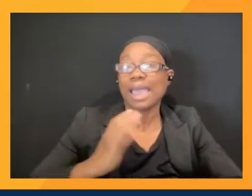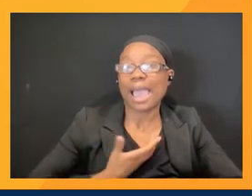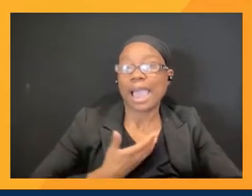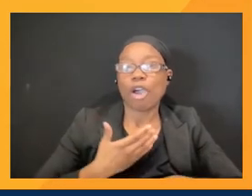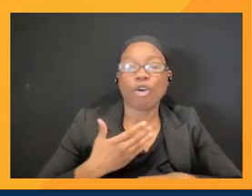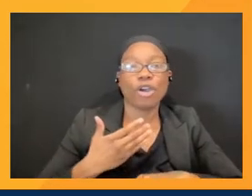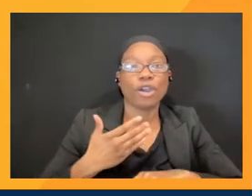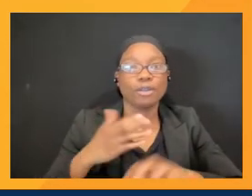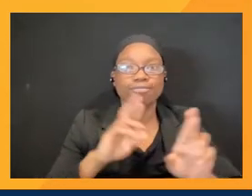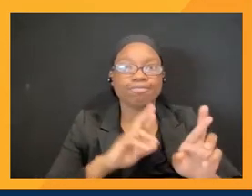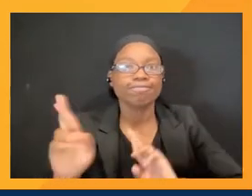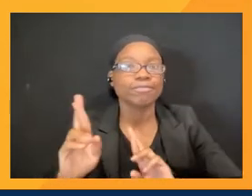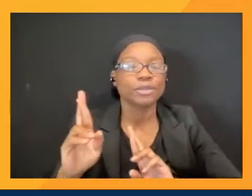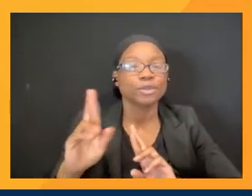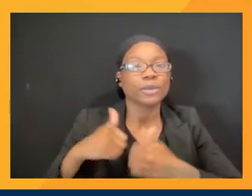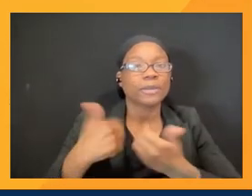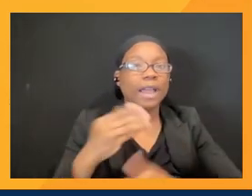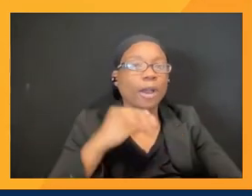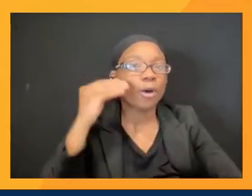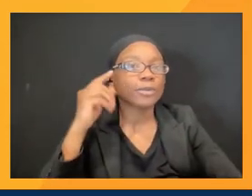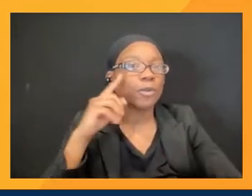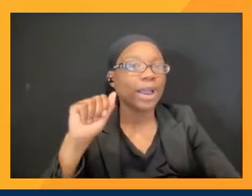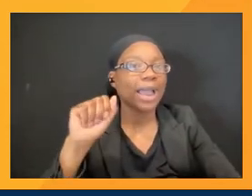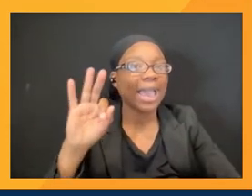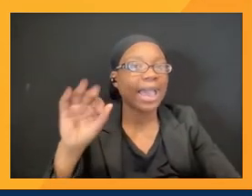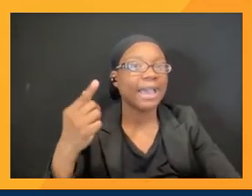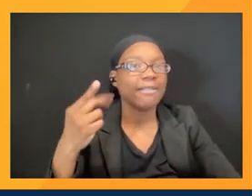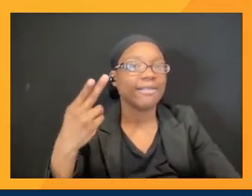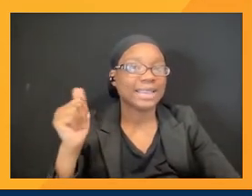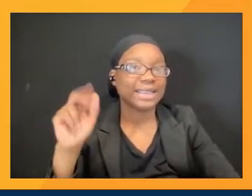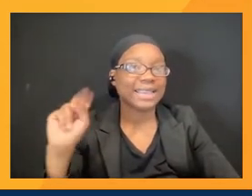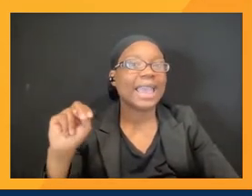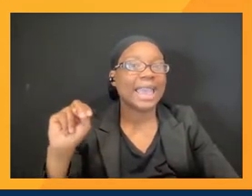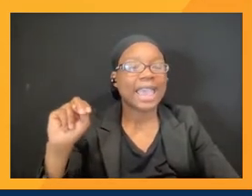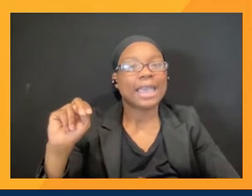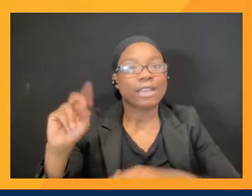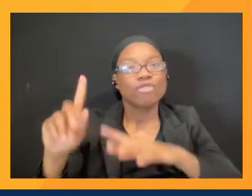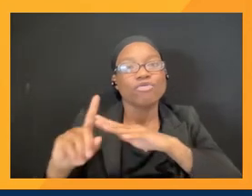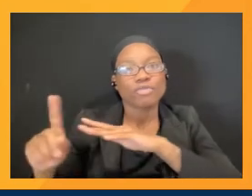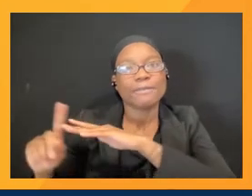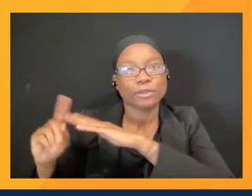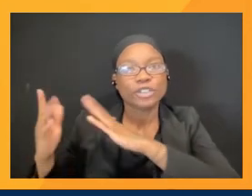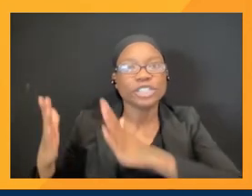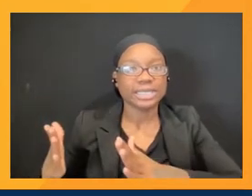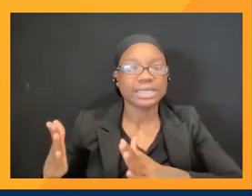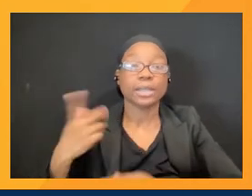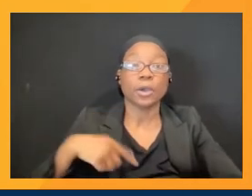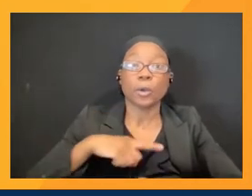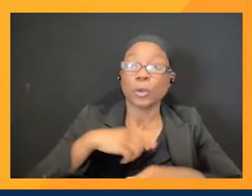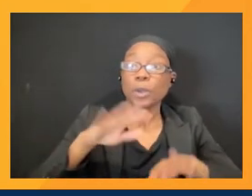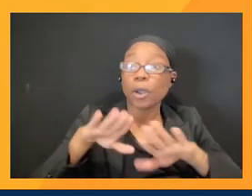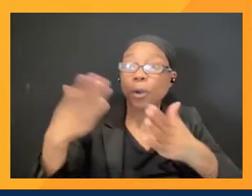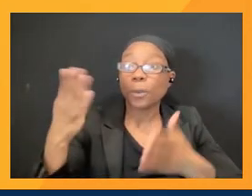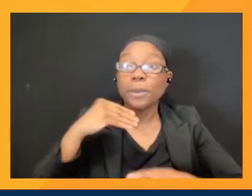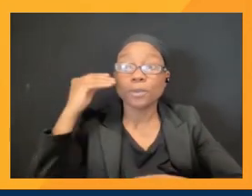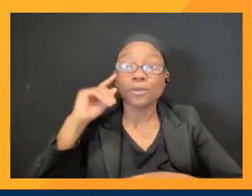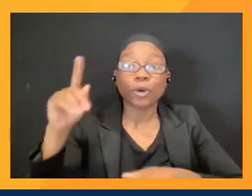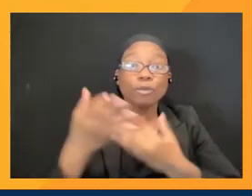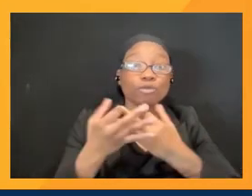origin story was around then. I know you weren't there at the time, obviously, blowing up air mattresses,